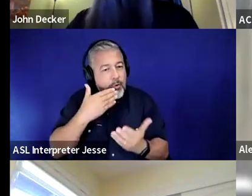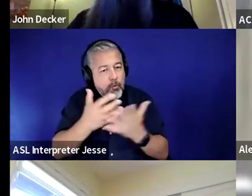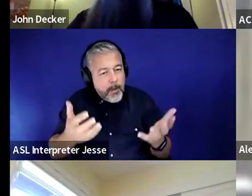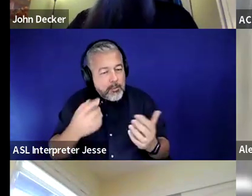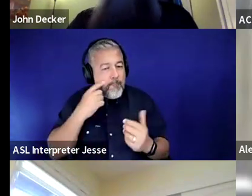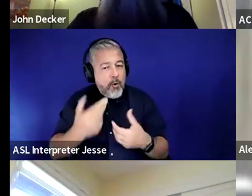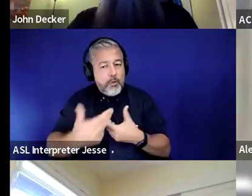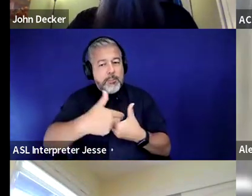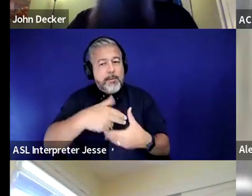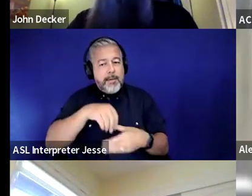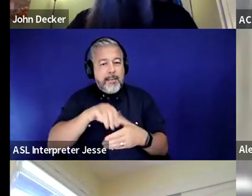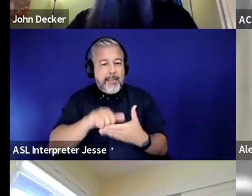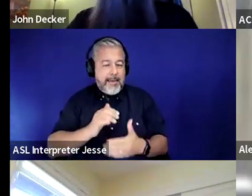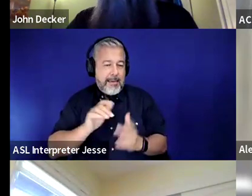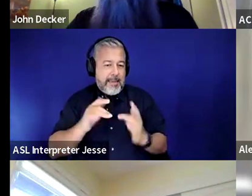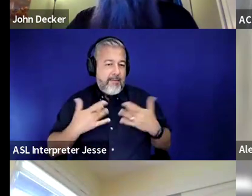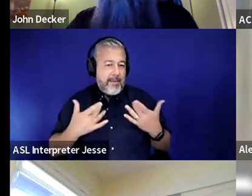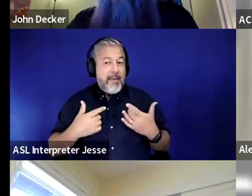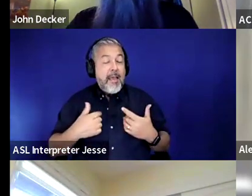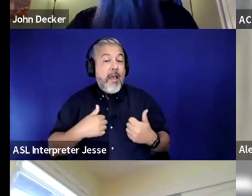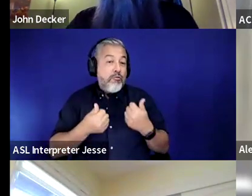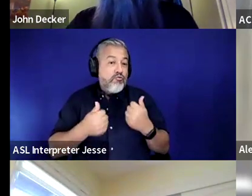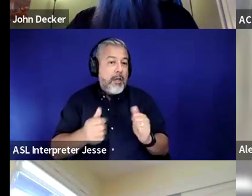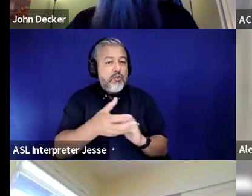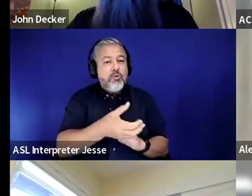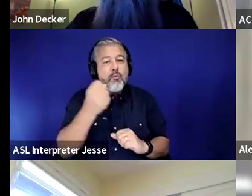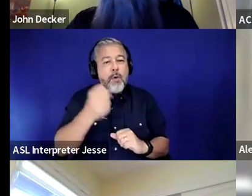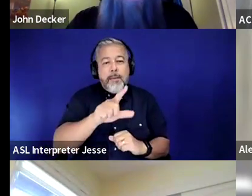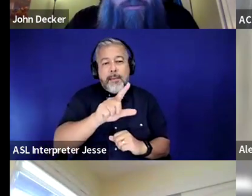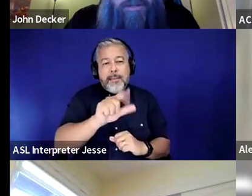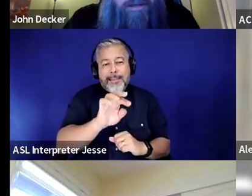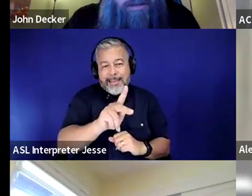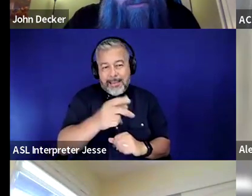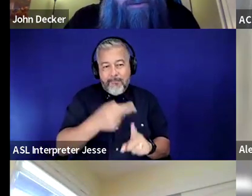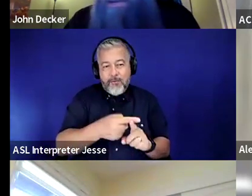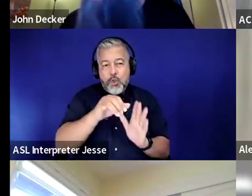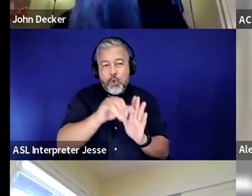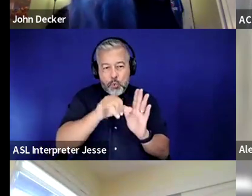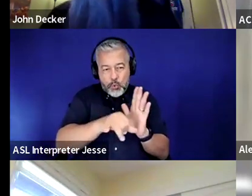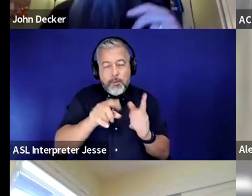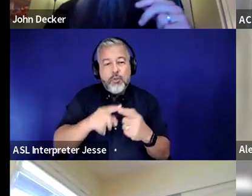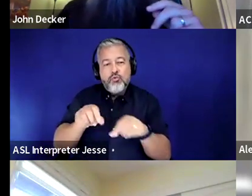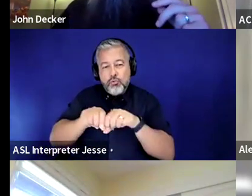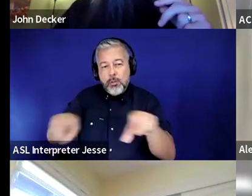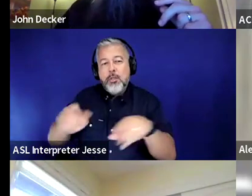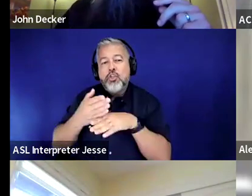event. And as I said, we'll try to maybe grab the link from YouTube to give folks here for the